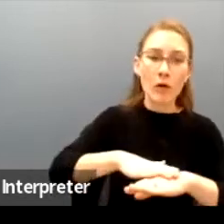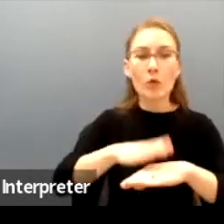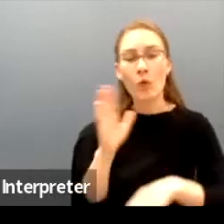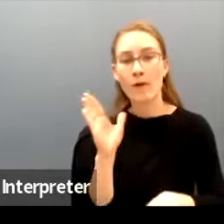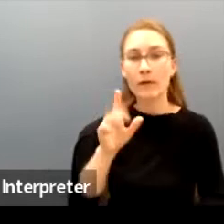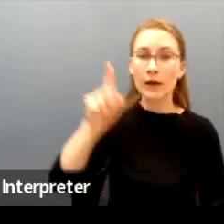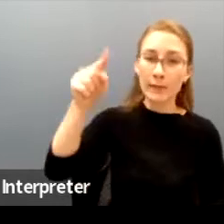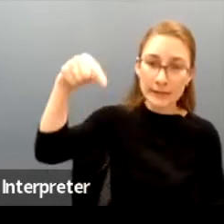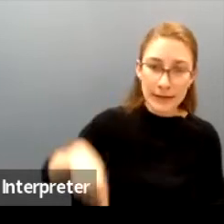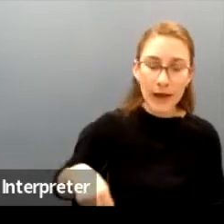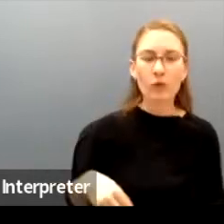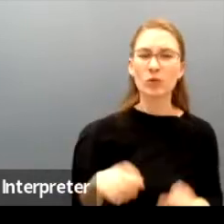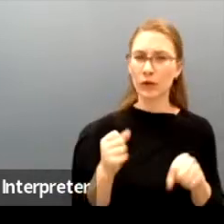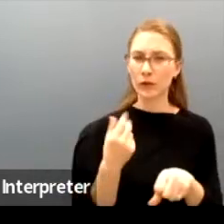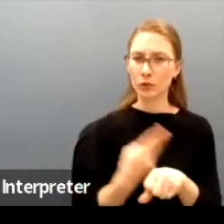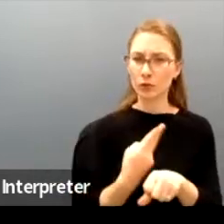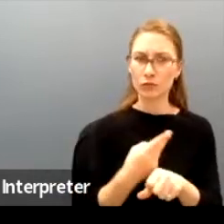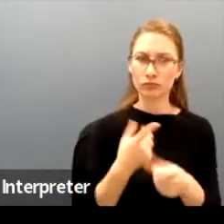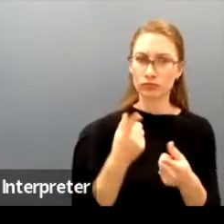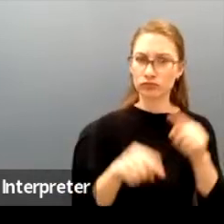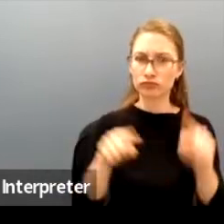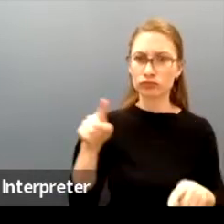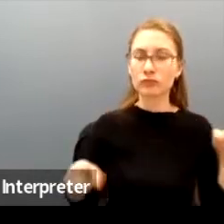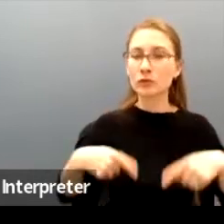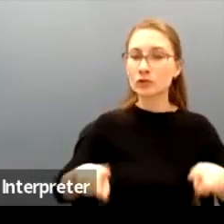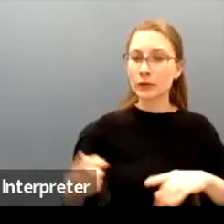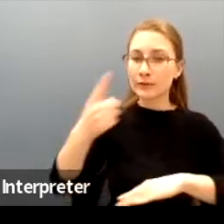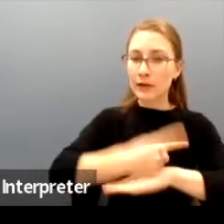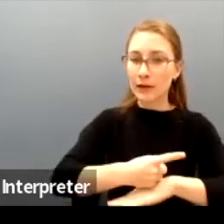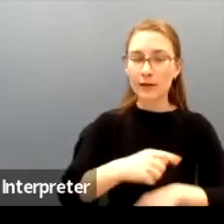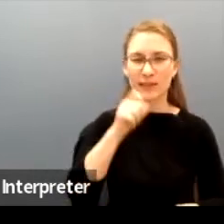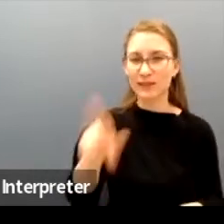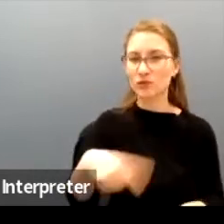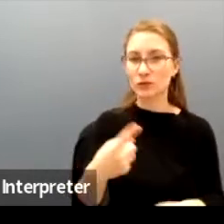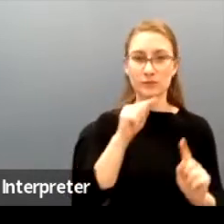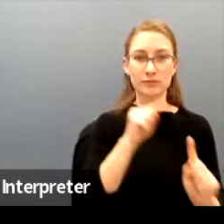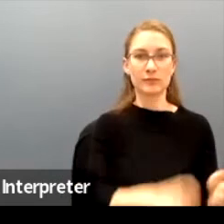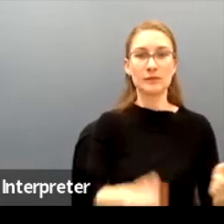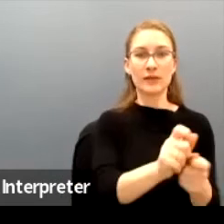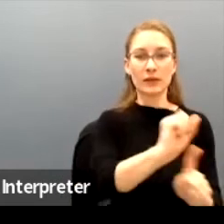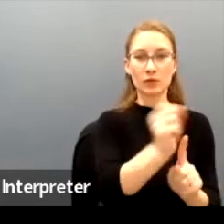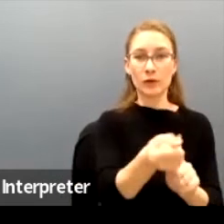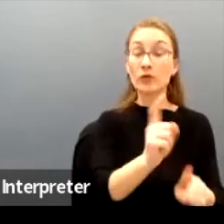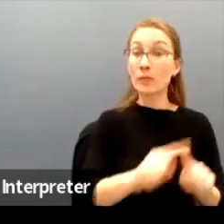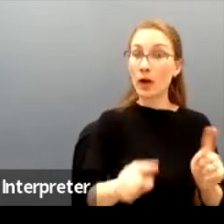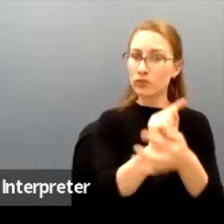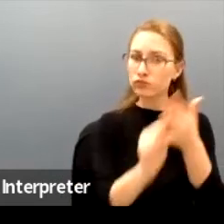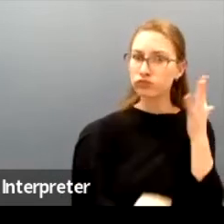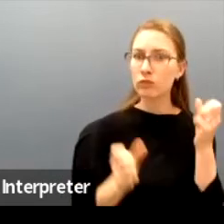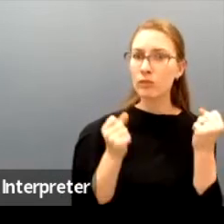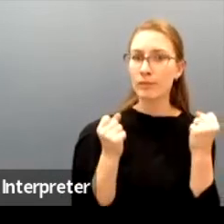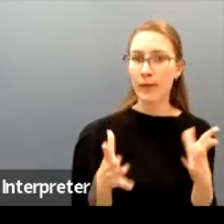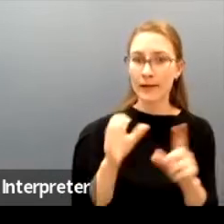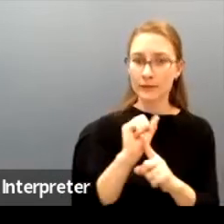different situations. You use them frequently throughout the day, and it's not just context specific to that one activity or that one